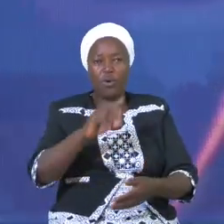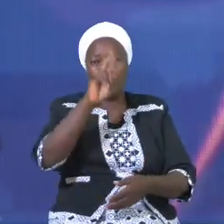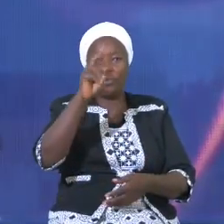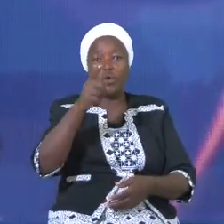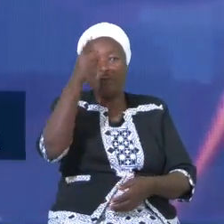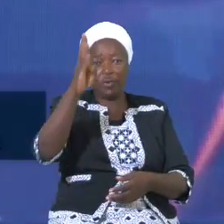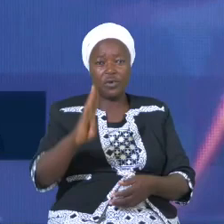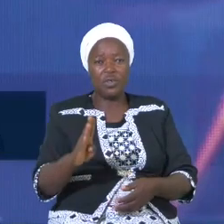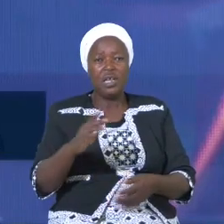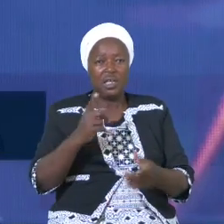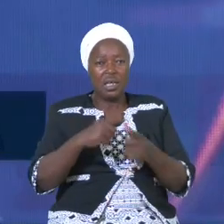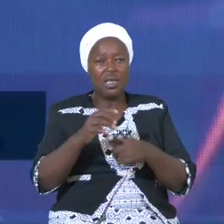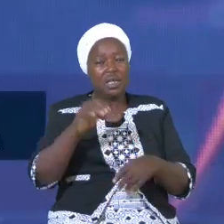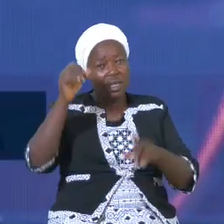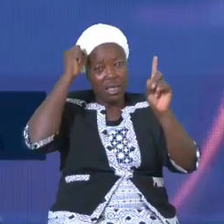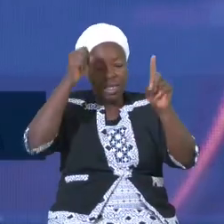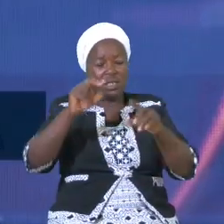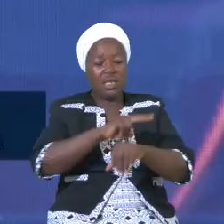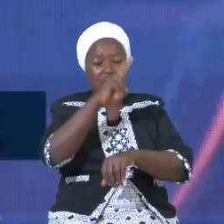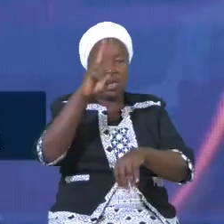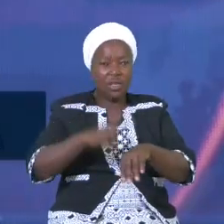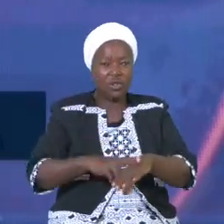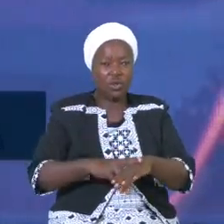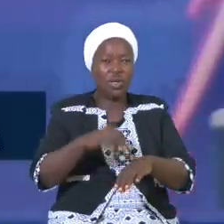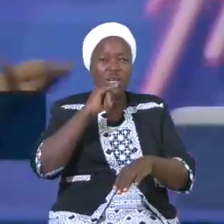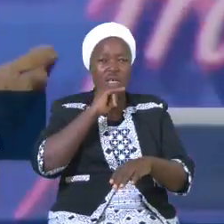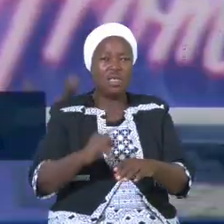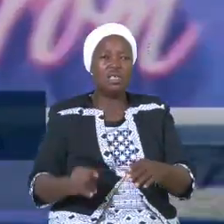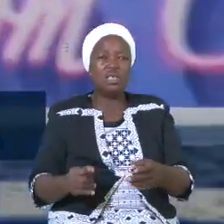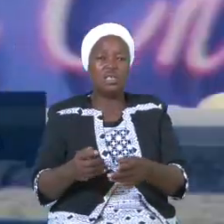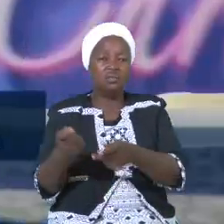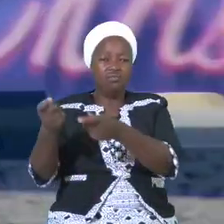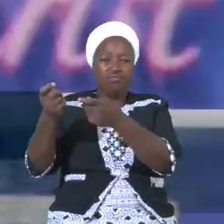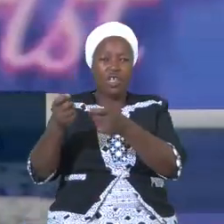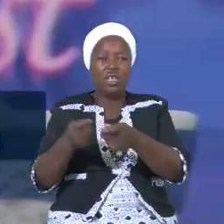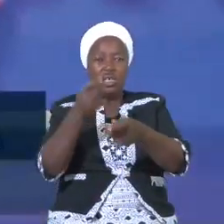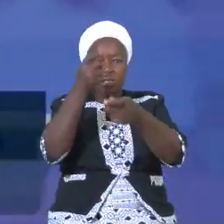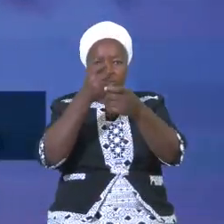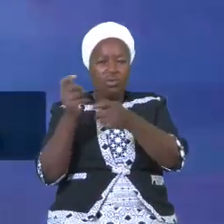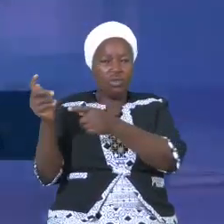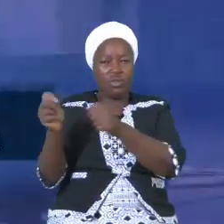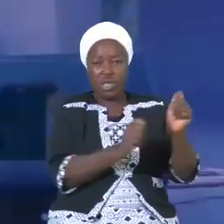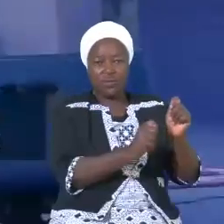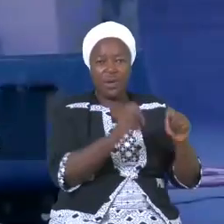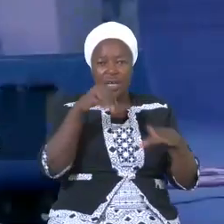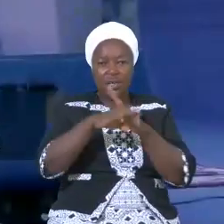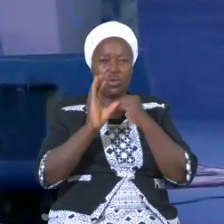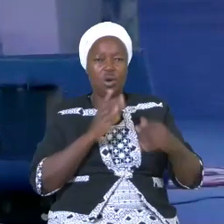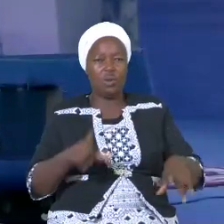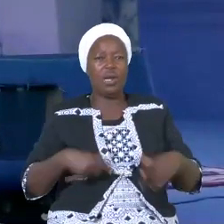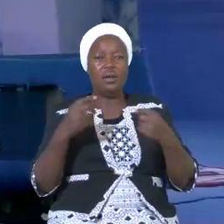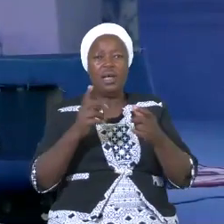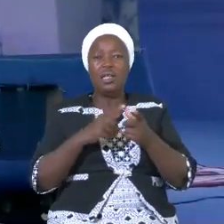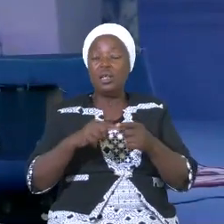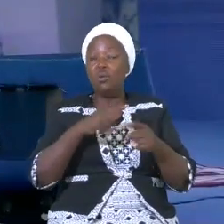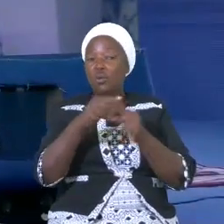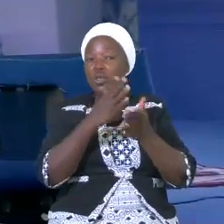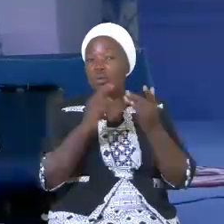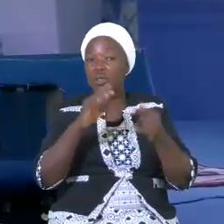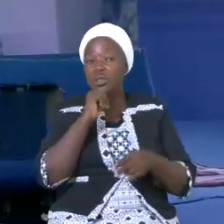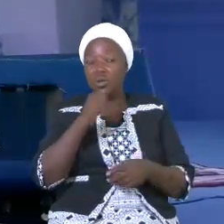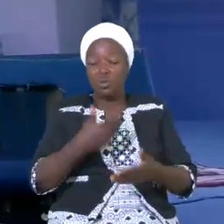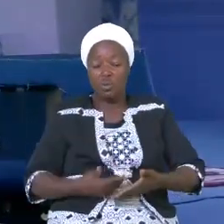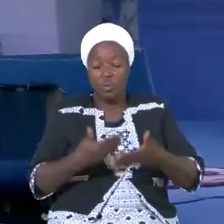is transmitted into our lives when somebody is not born of god like jesus said you of your